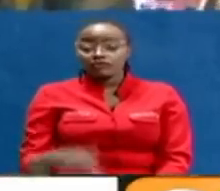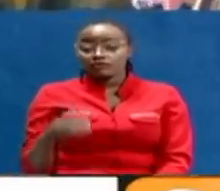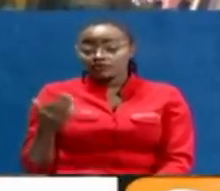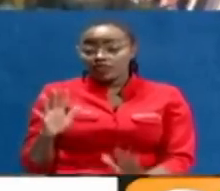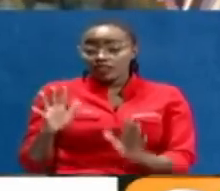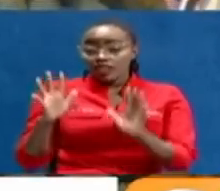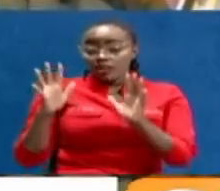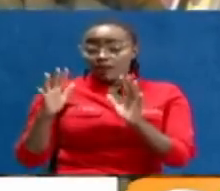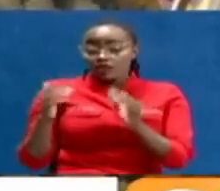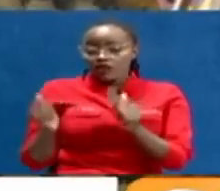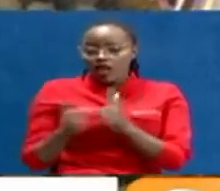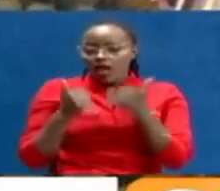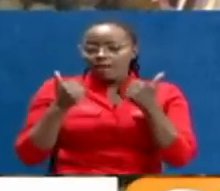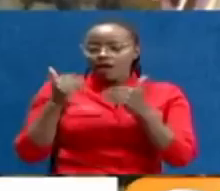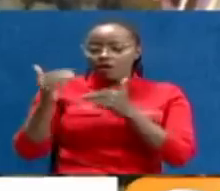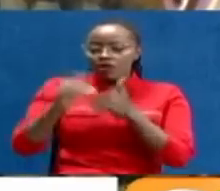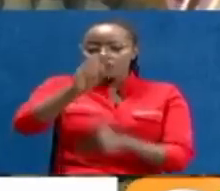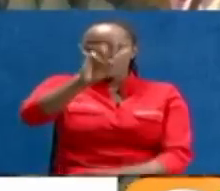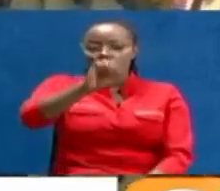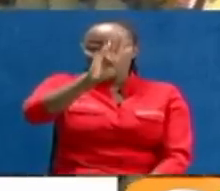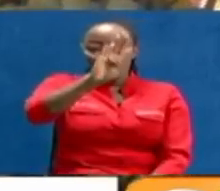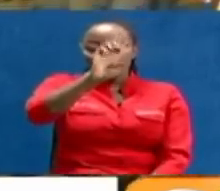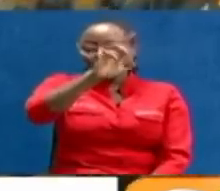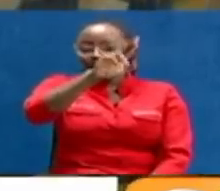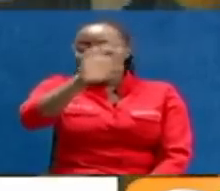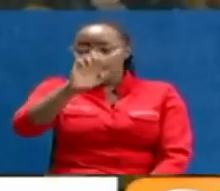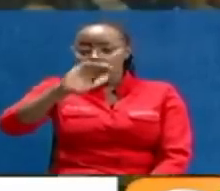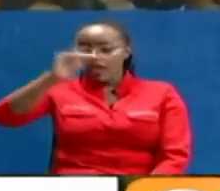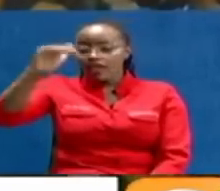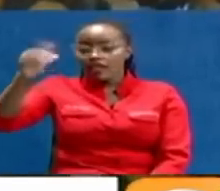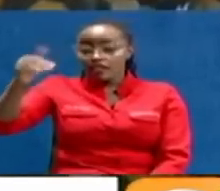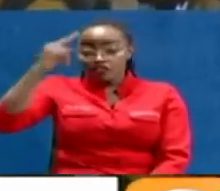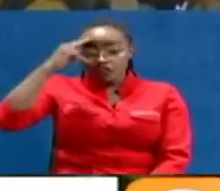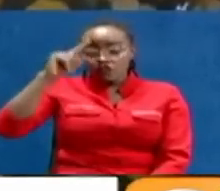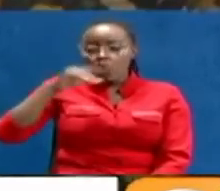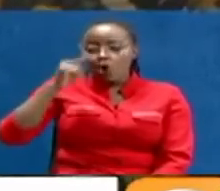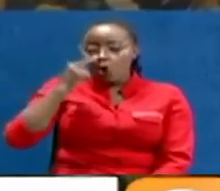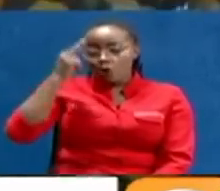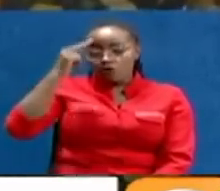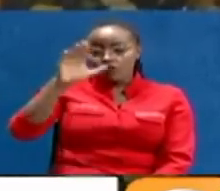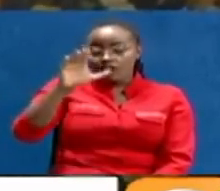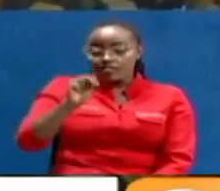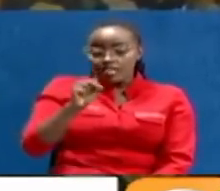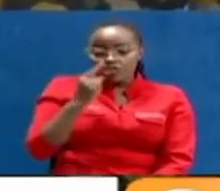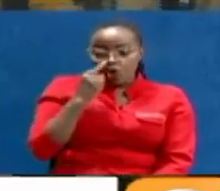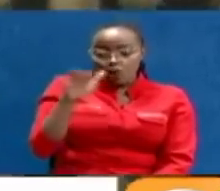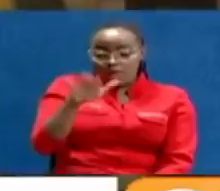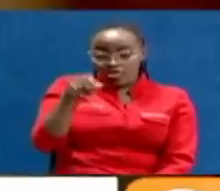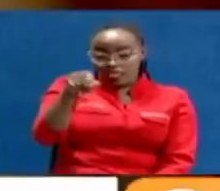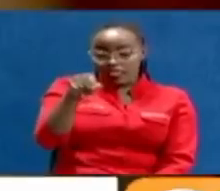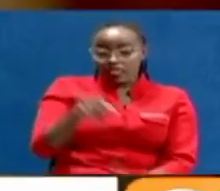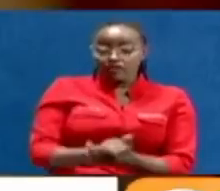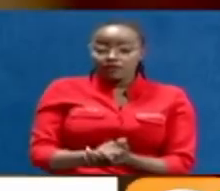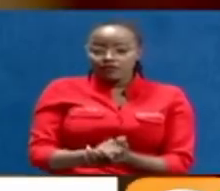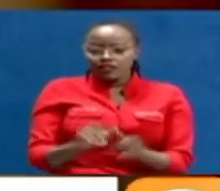The ceremony was held close to the Mbeere Hills, where the rural home of the late cabinet minister is located.